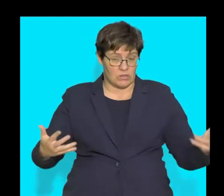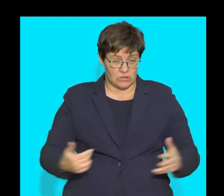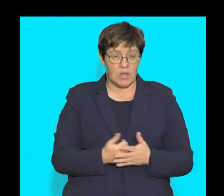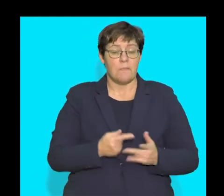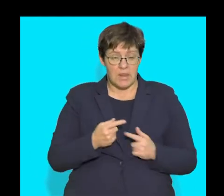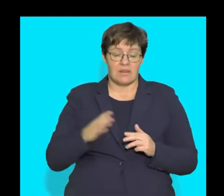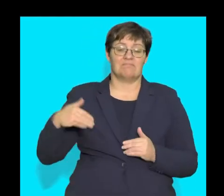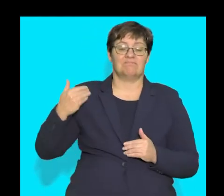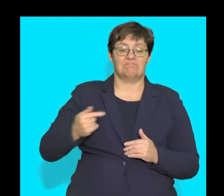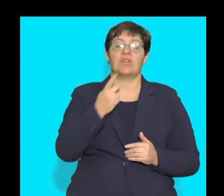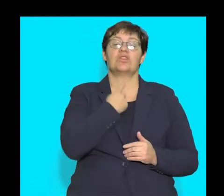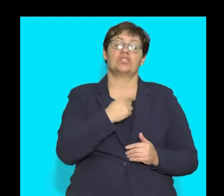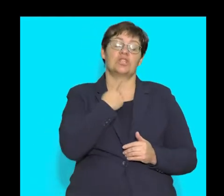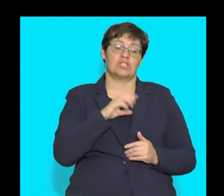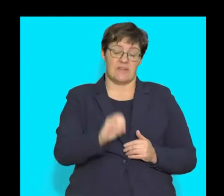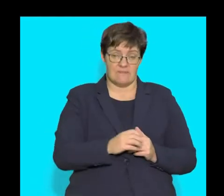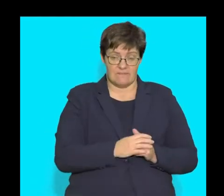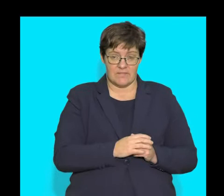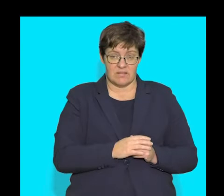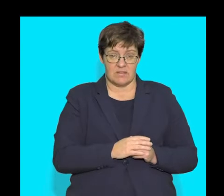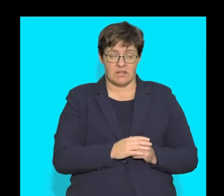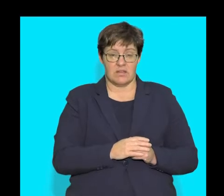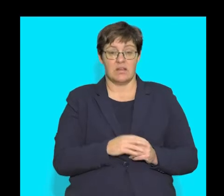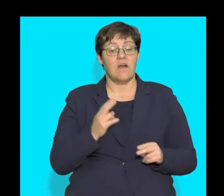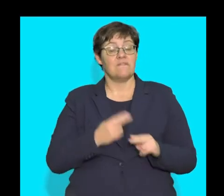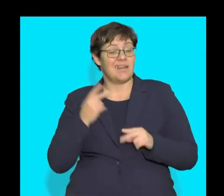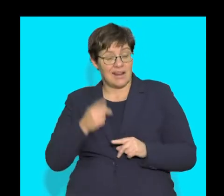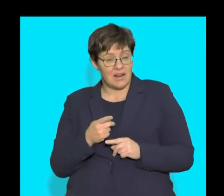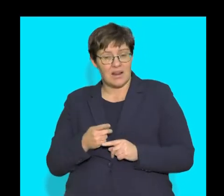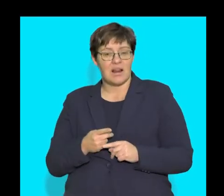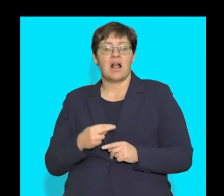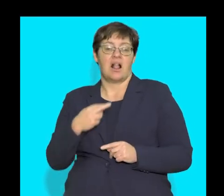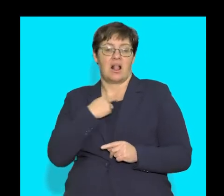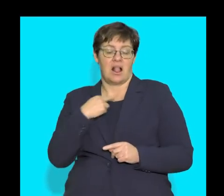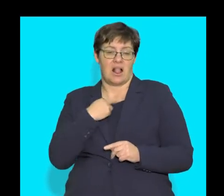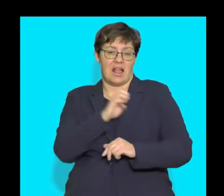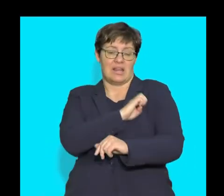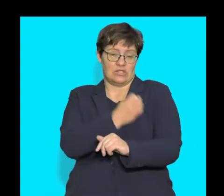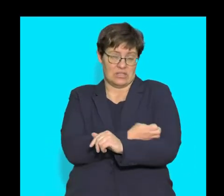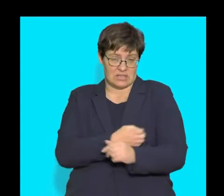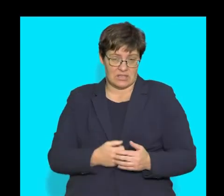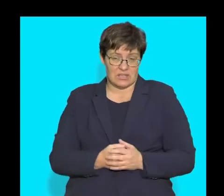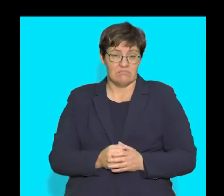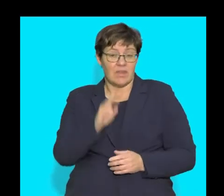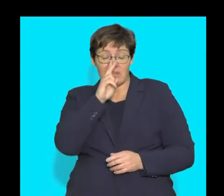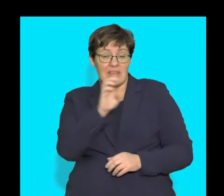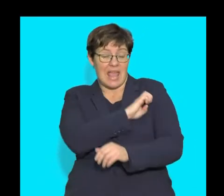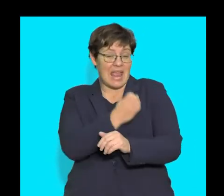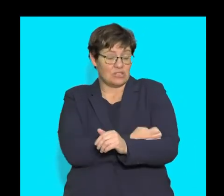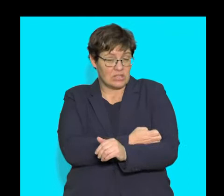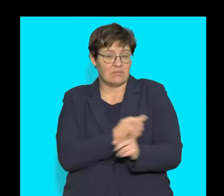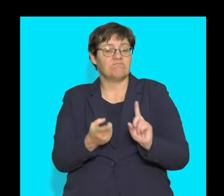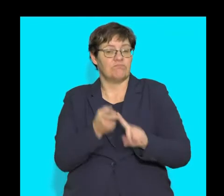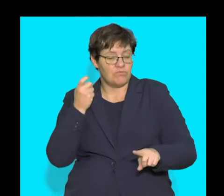and frequently thirsty. And finally, they lack energy. As I mentioned, if you think about energy, energy comes